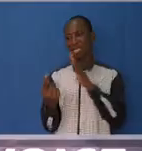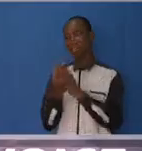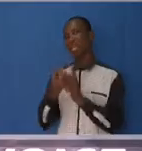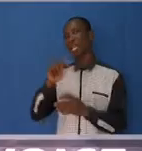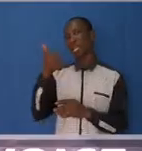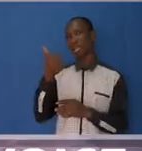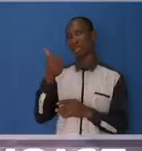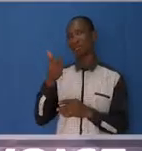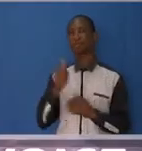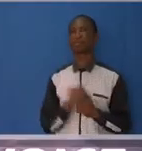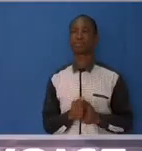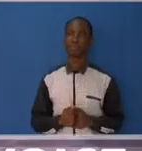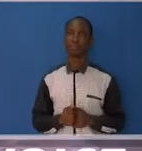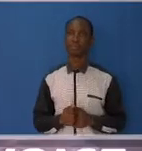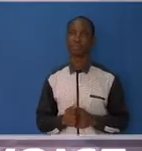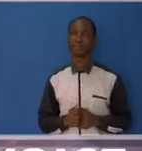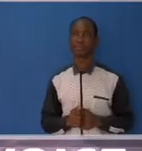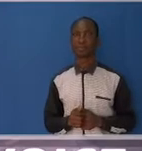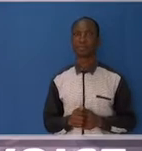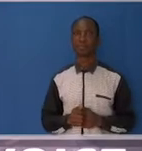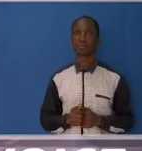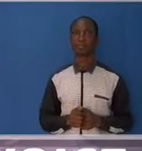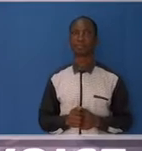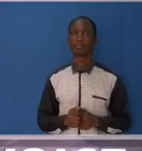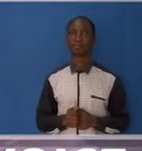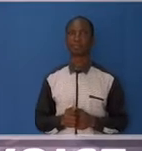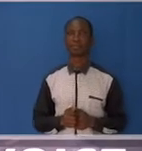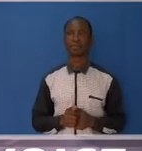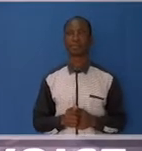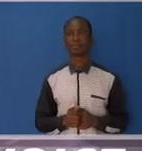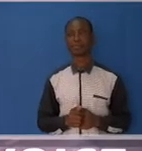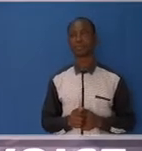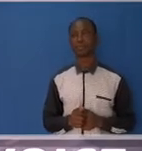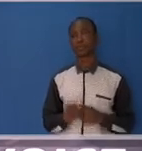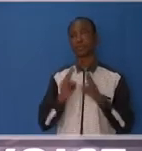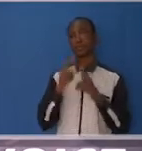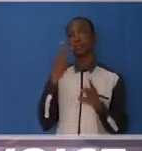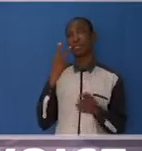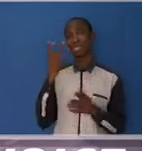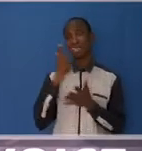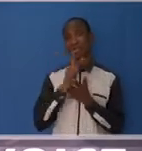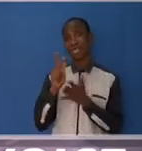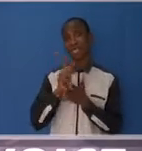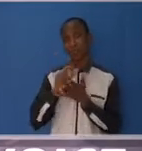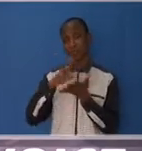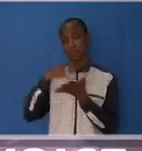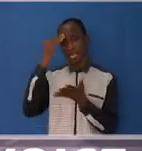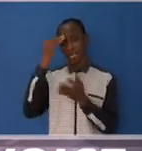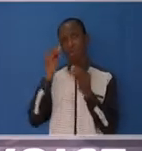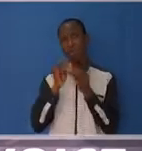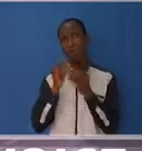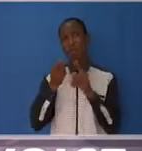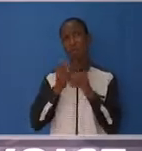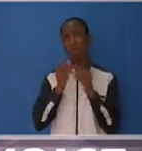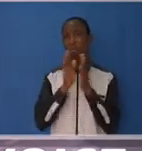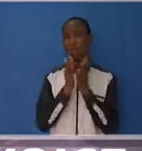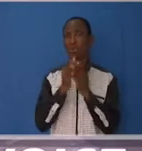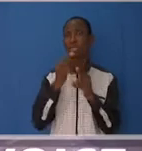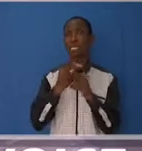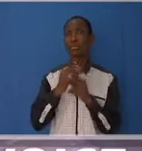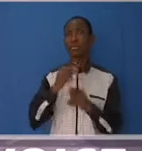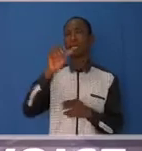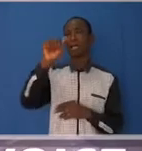foforo. During the past 3 weeks we have looked at Acts chapter 2 verse 42